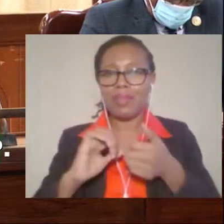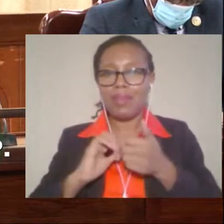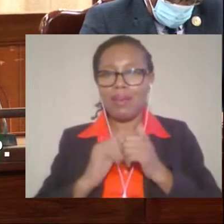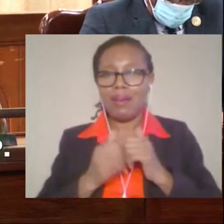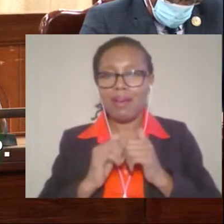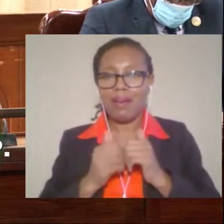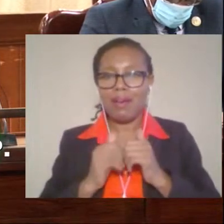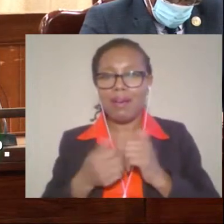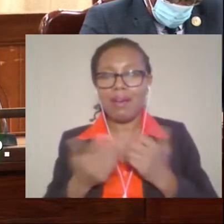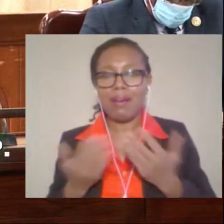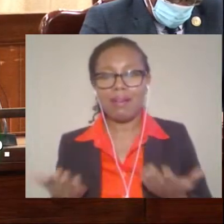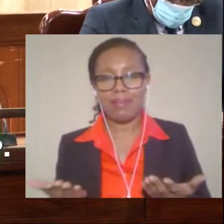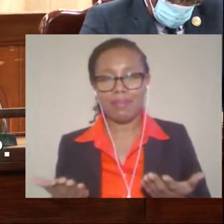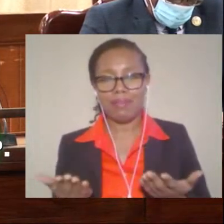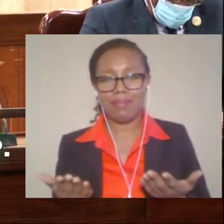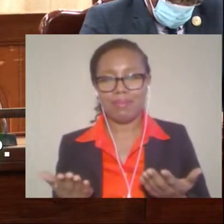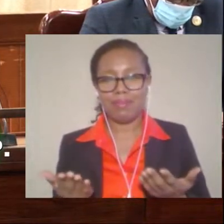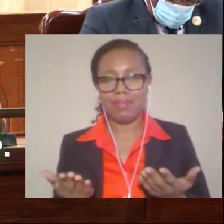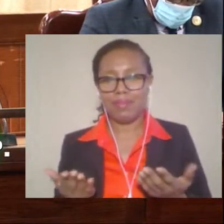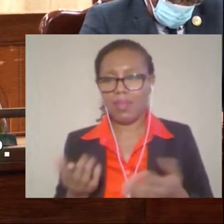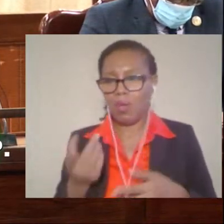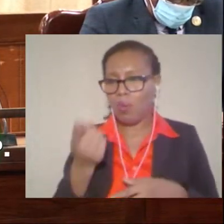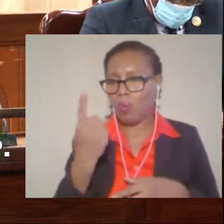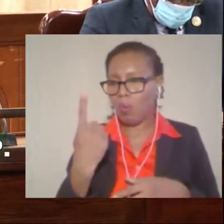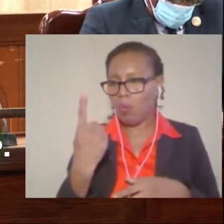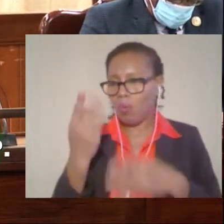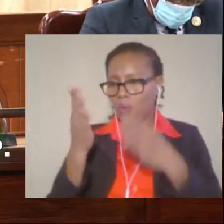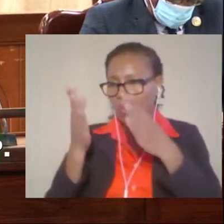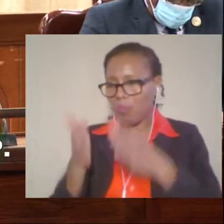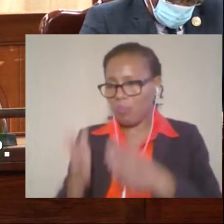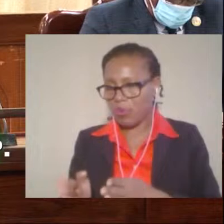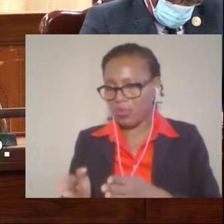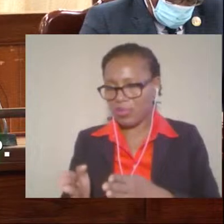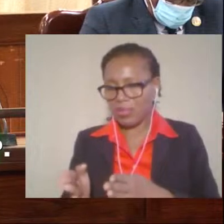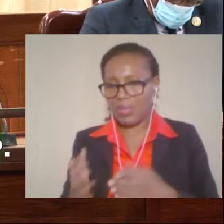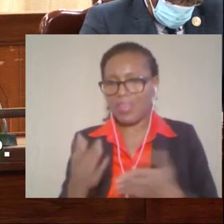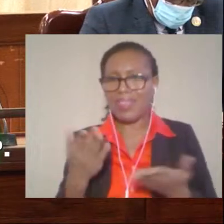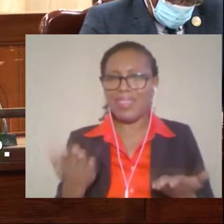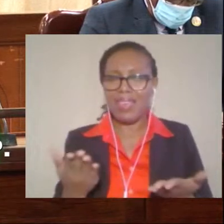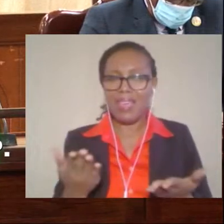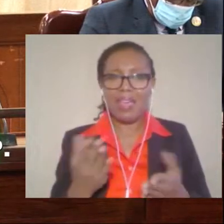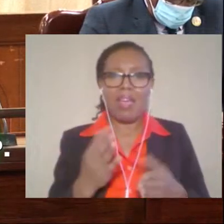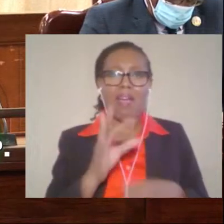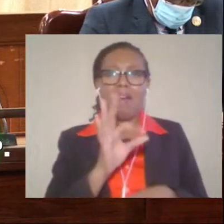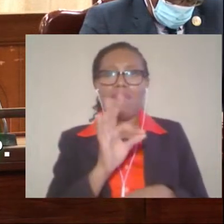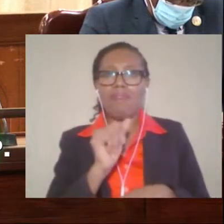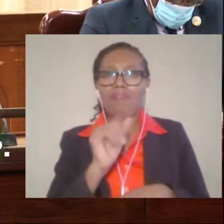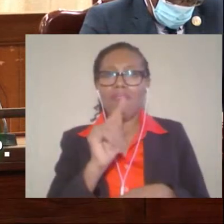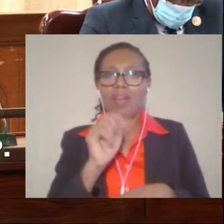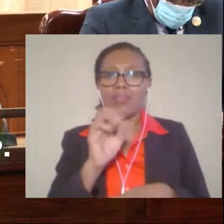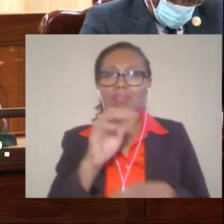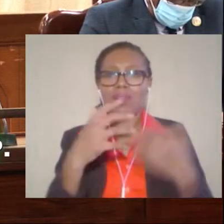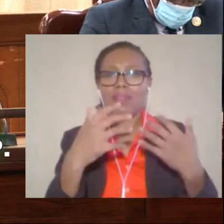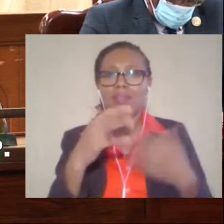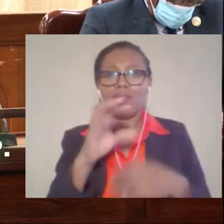particular individual for the contract related to a factory job in which a man lost his